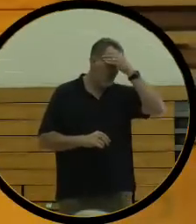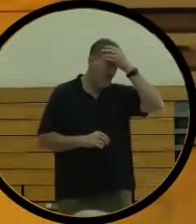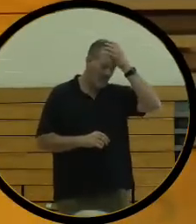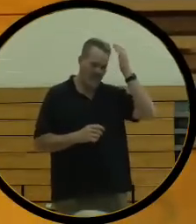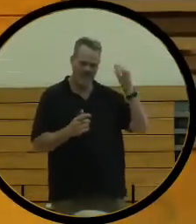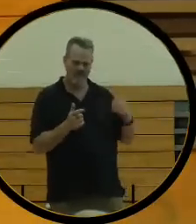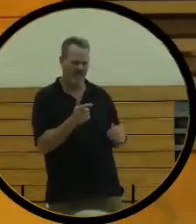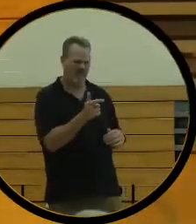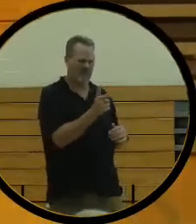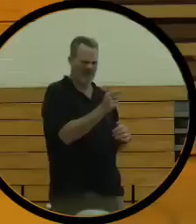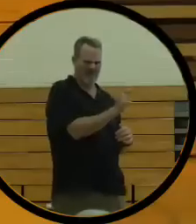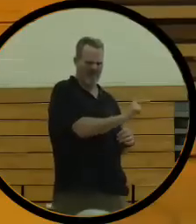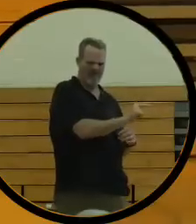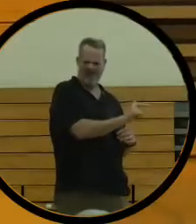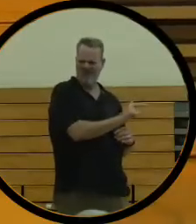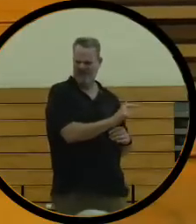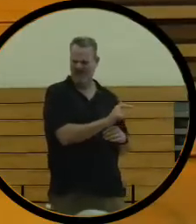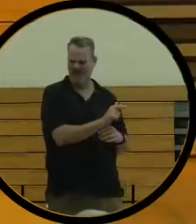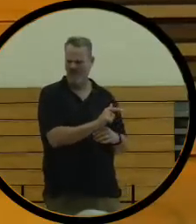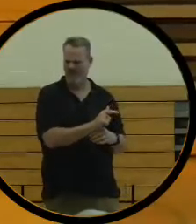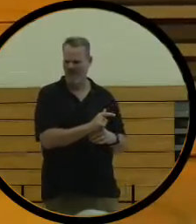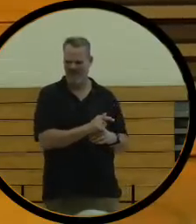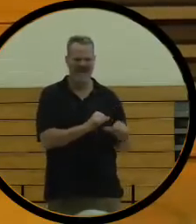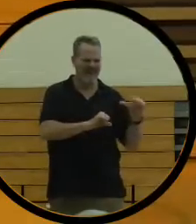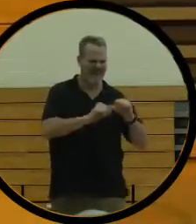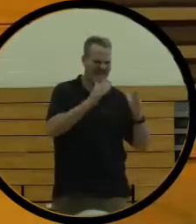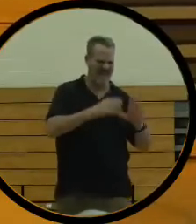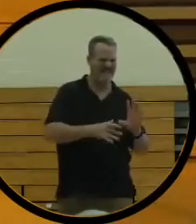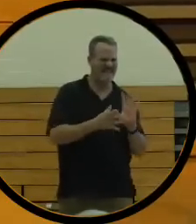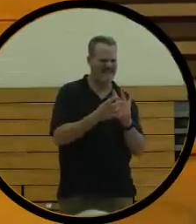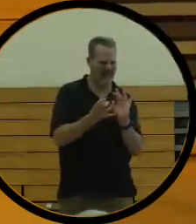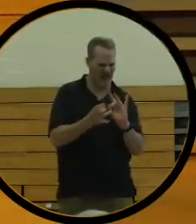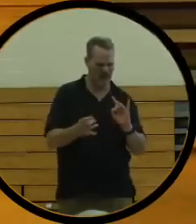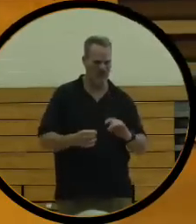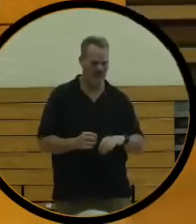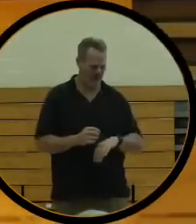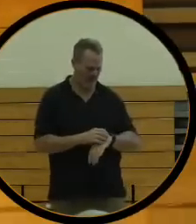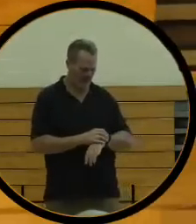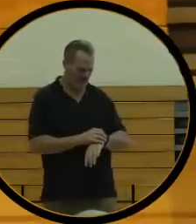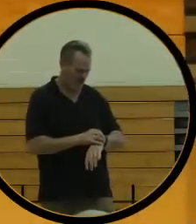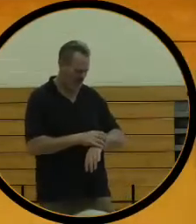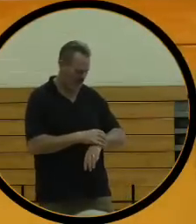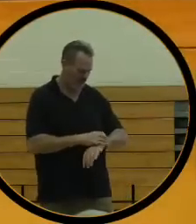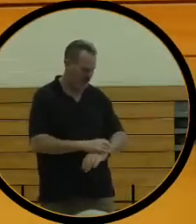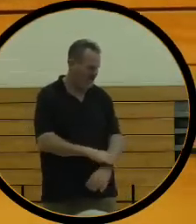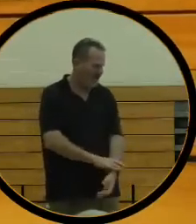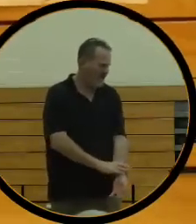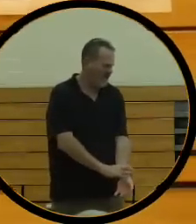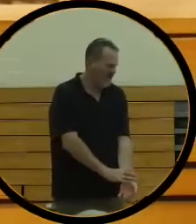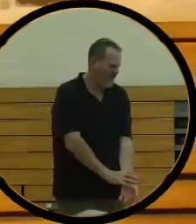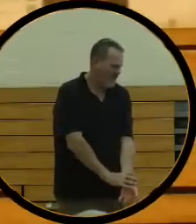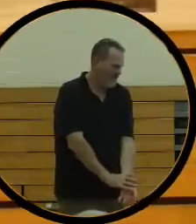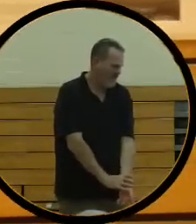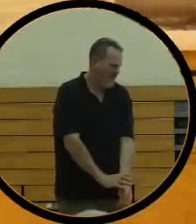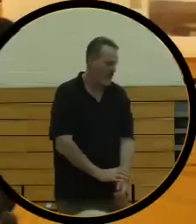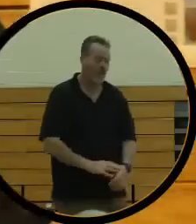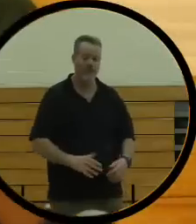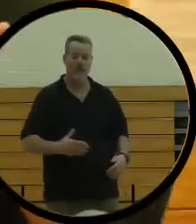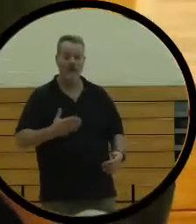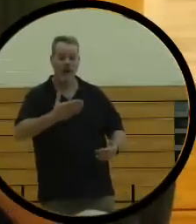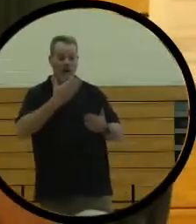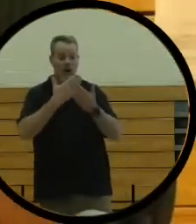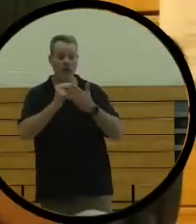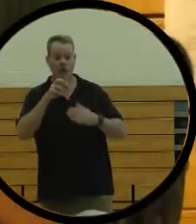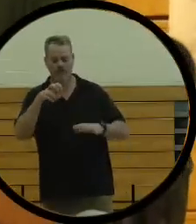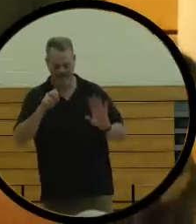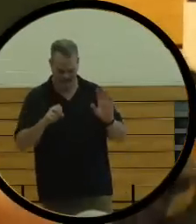Let the geologists tell you how things are going to happen. Well, I mean, the good news is that... The bad news is